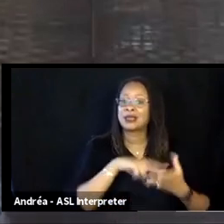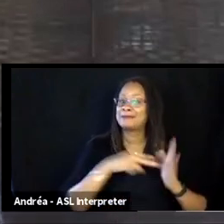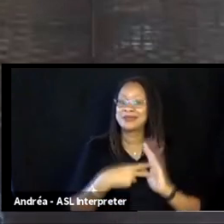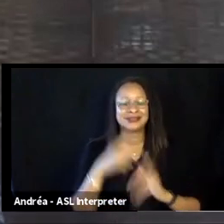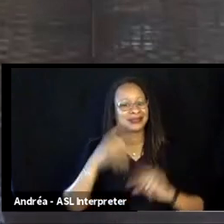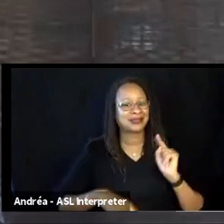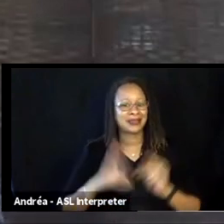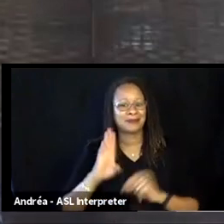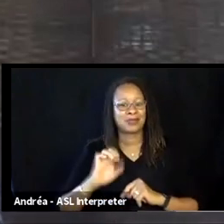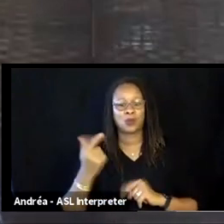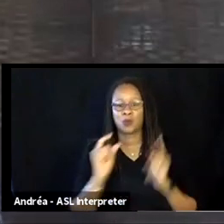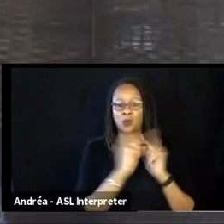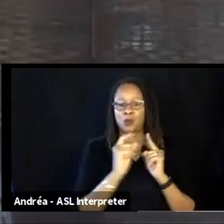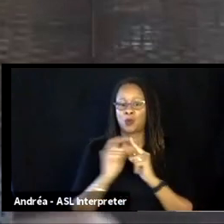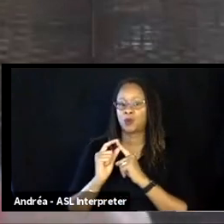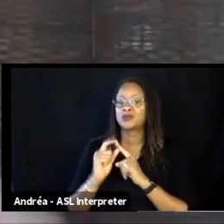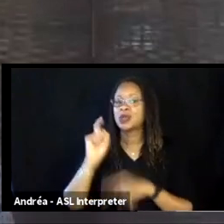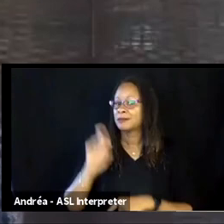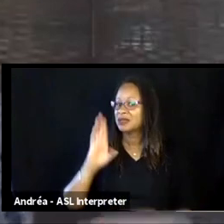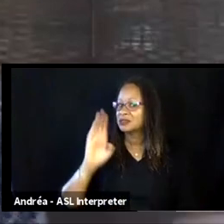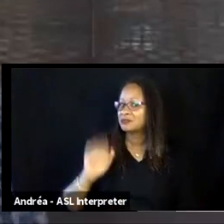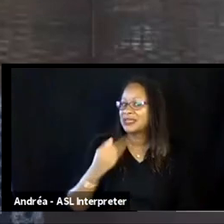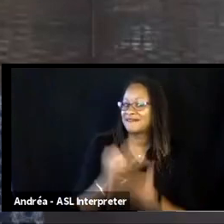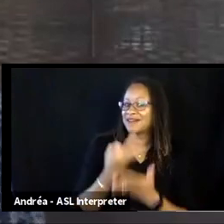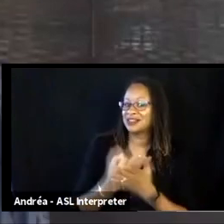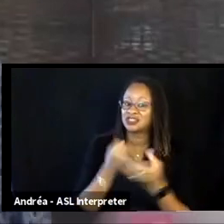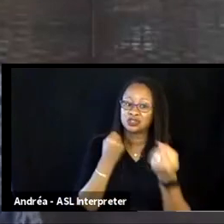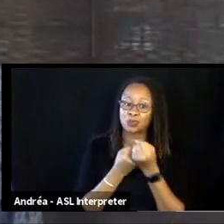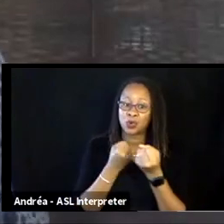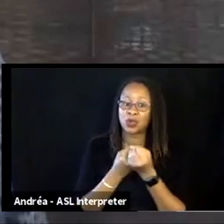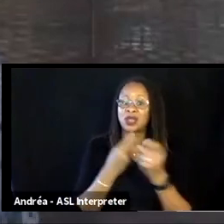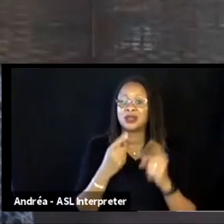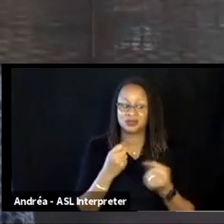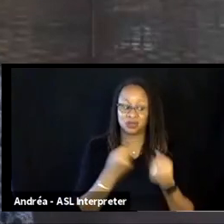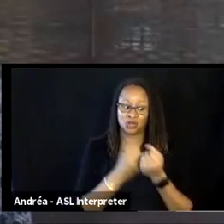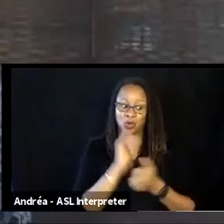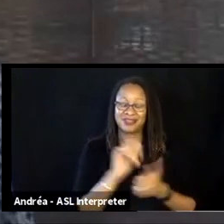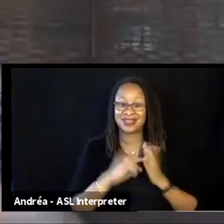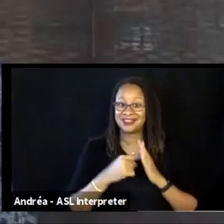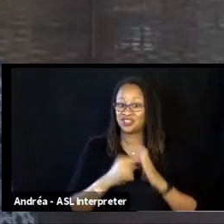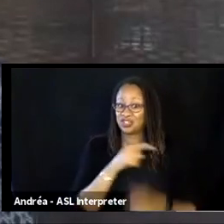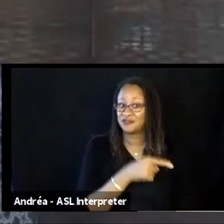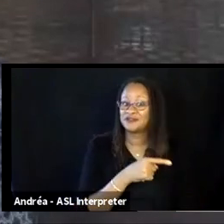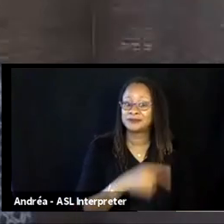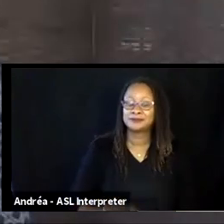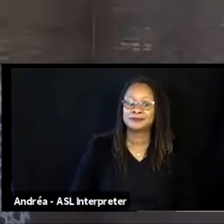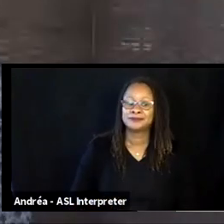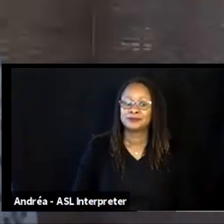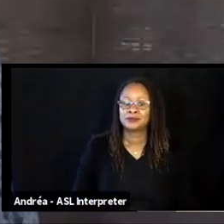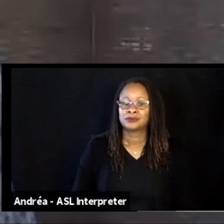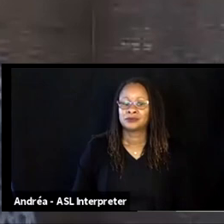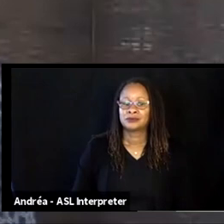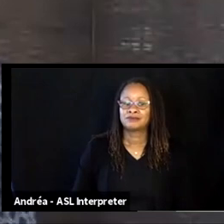be words. There has to be financial support to support the initiatives, right? And